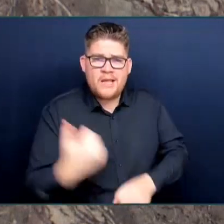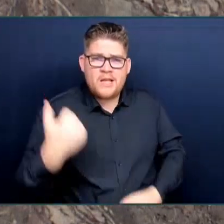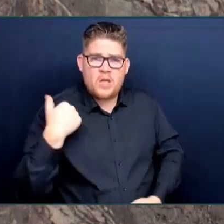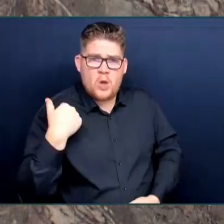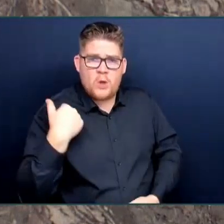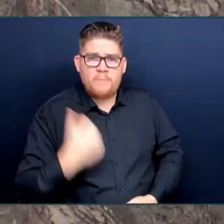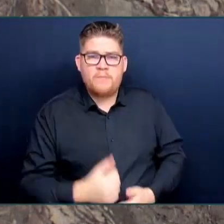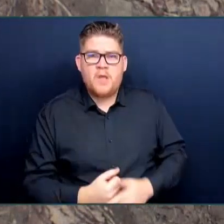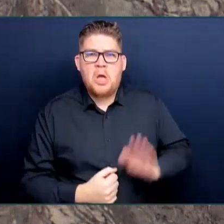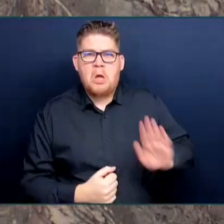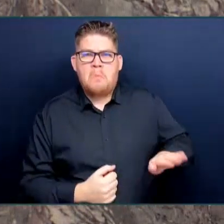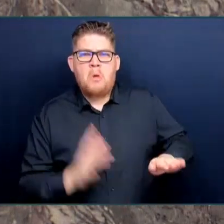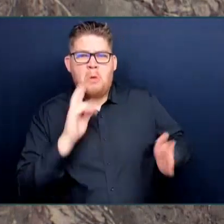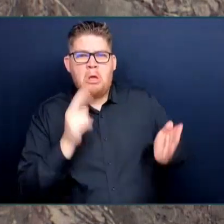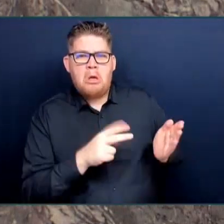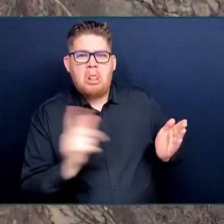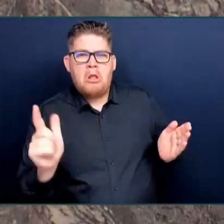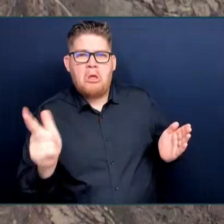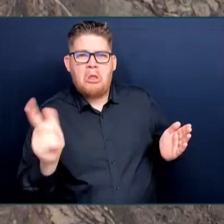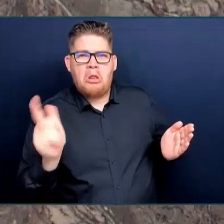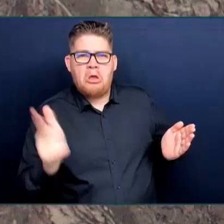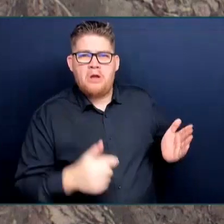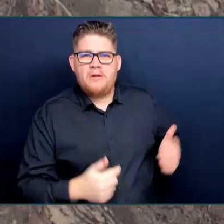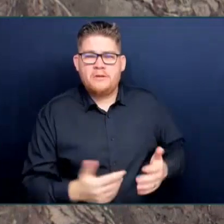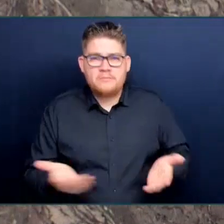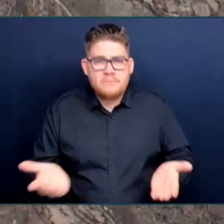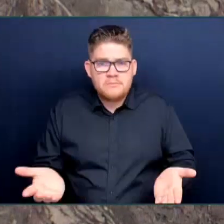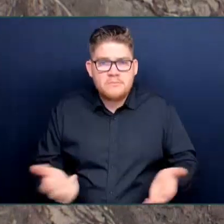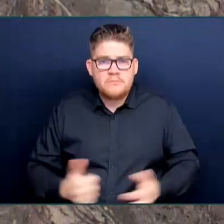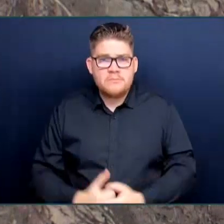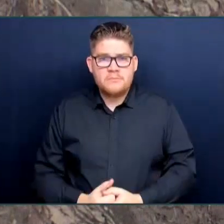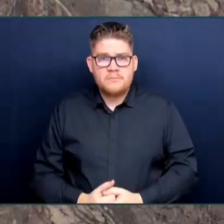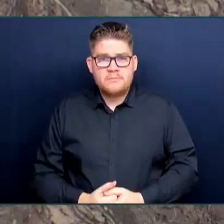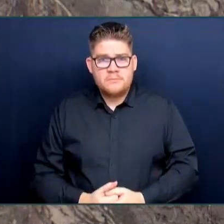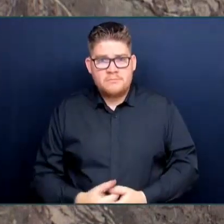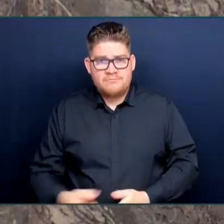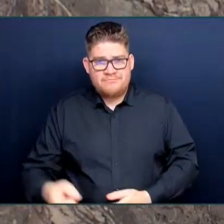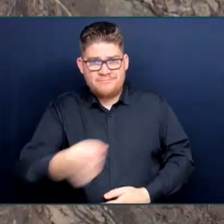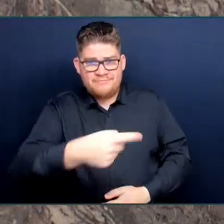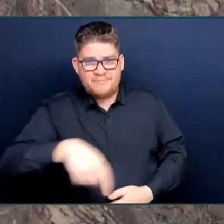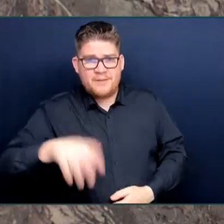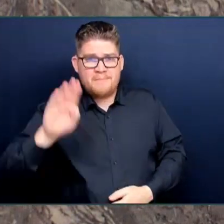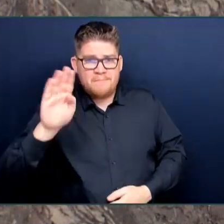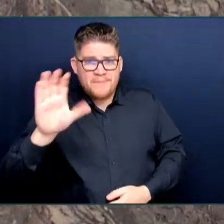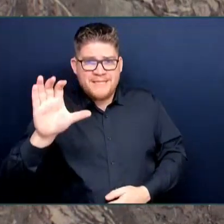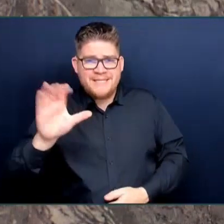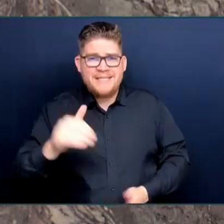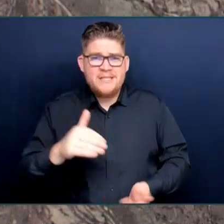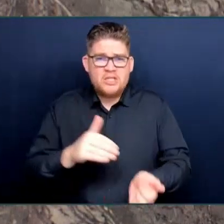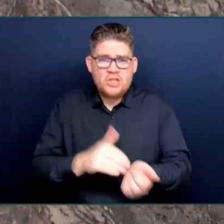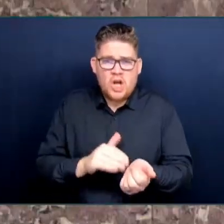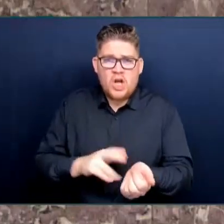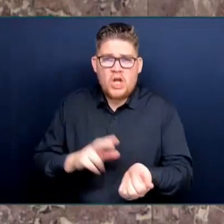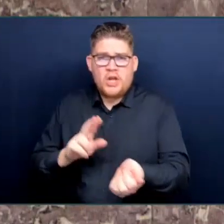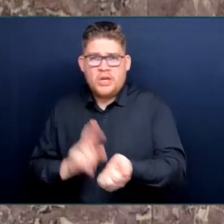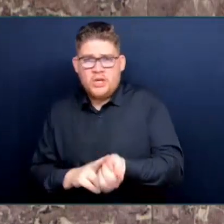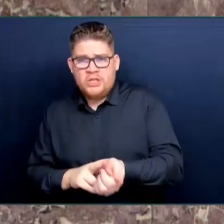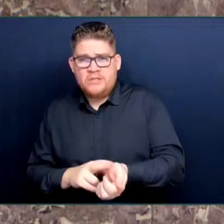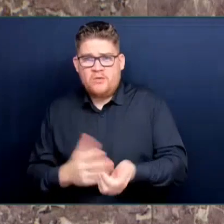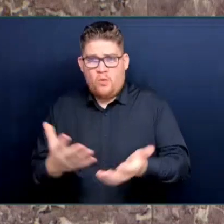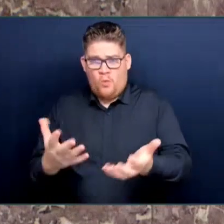think what British Columbians are expecting and what medical professionals are expecting is that the minister is going to work on this expeditiously. We